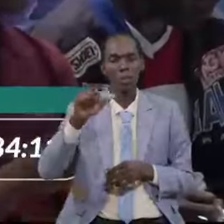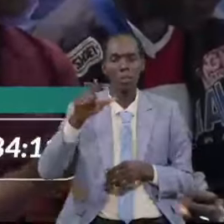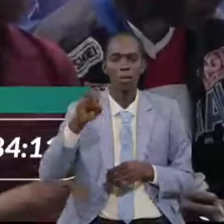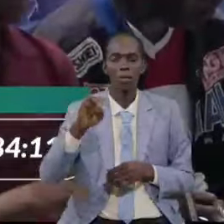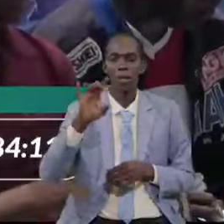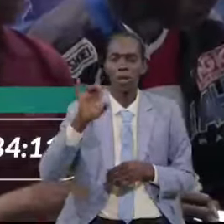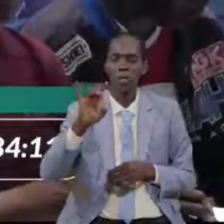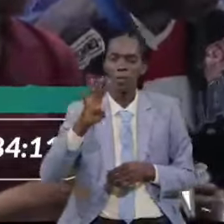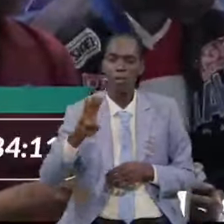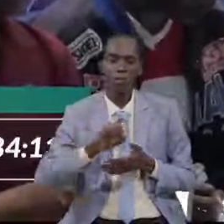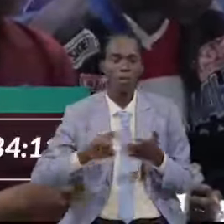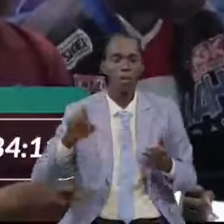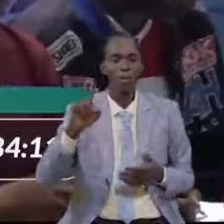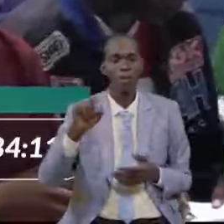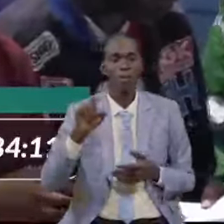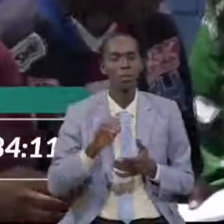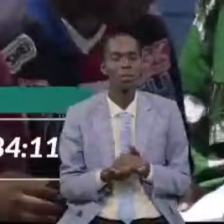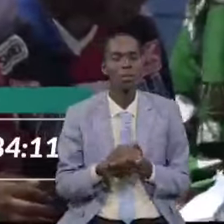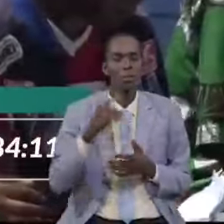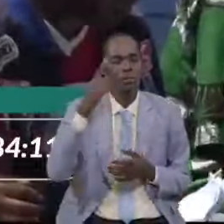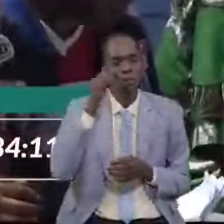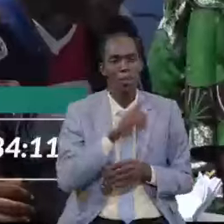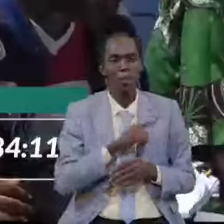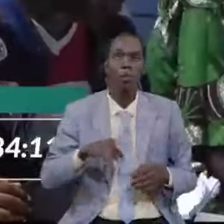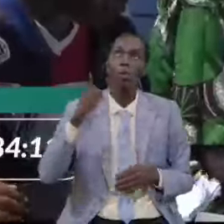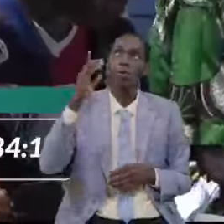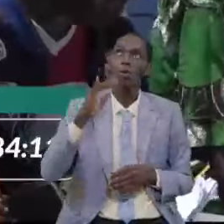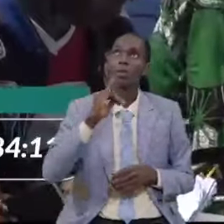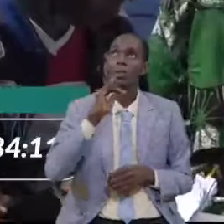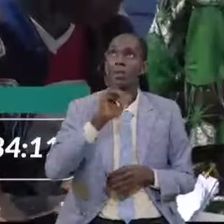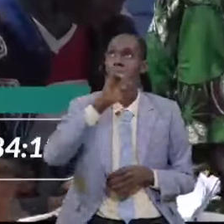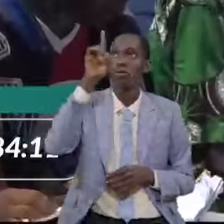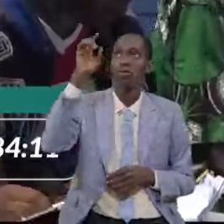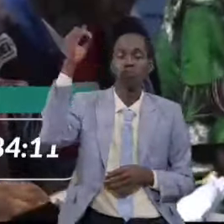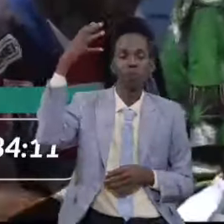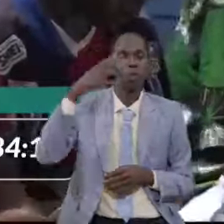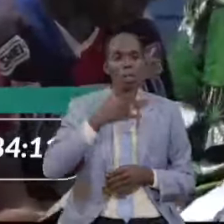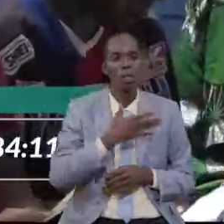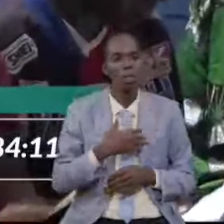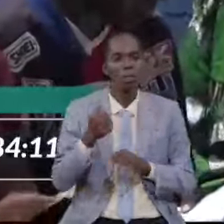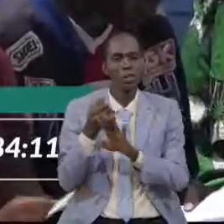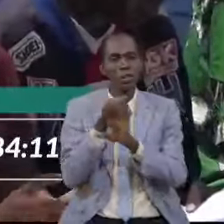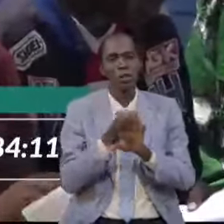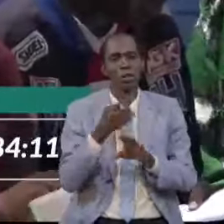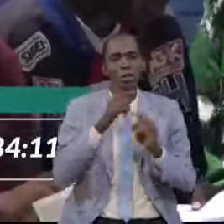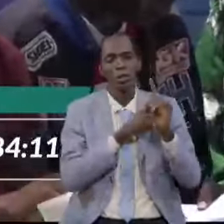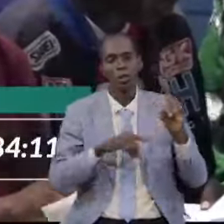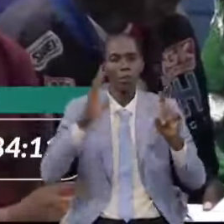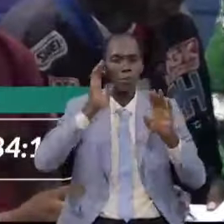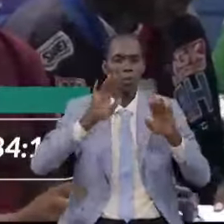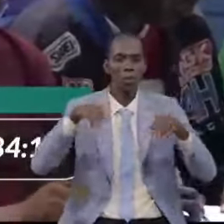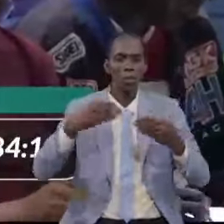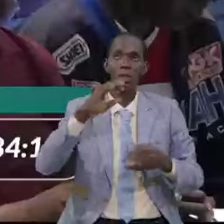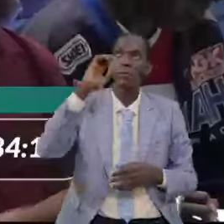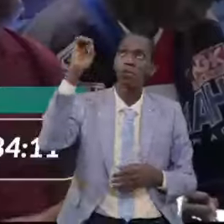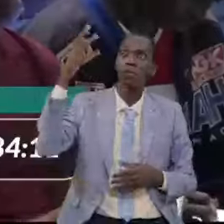sun and shield. The Lord will give grace and glory. I don't have any grace to have